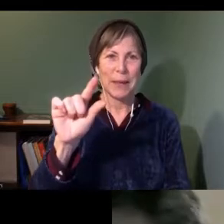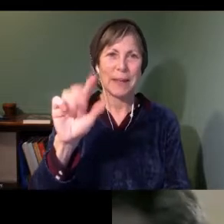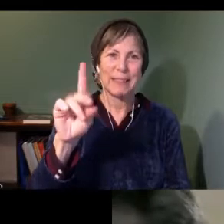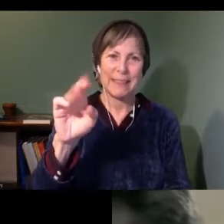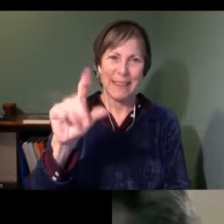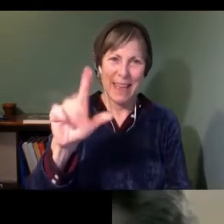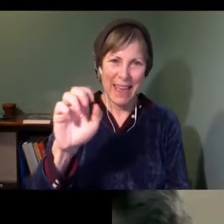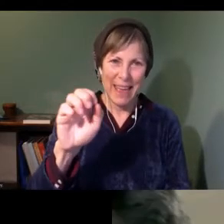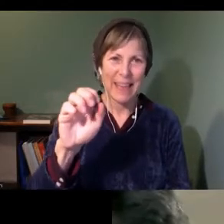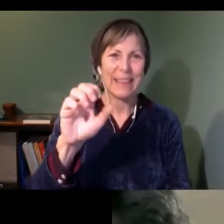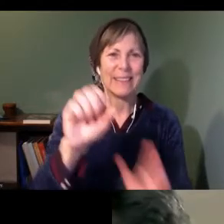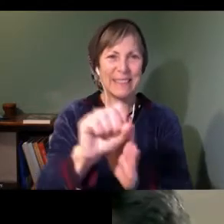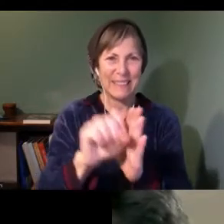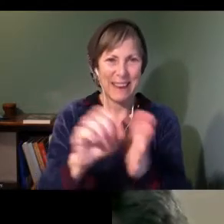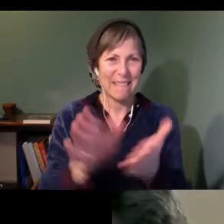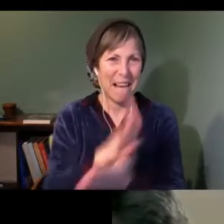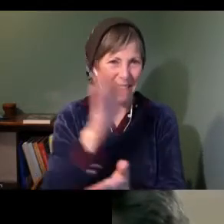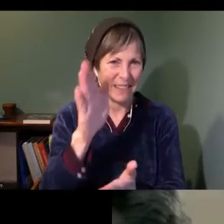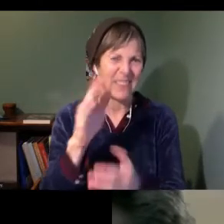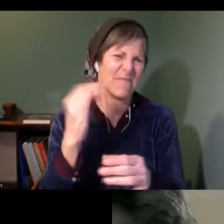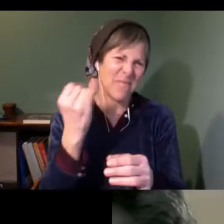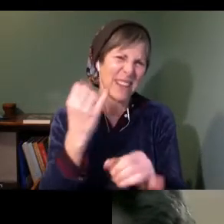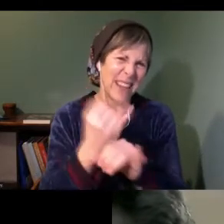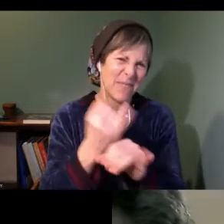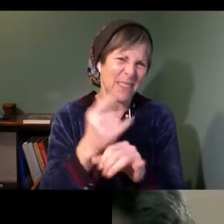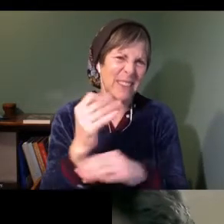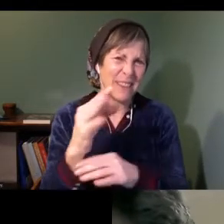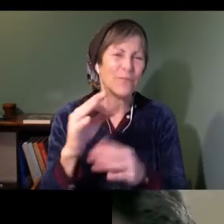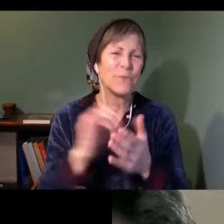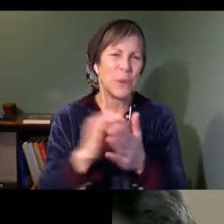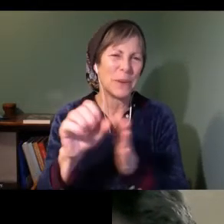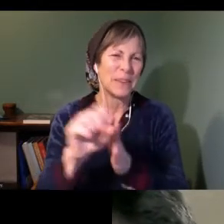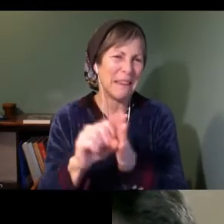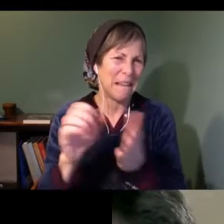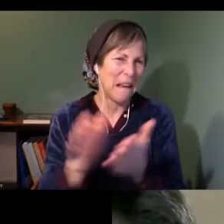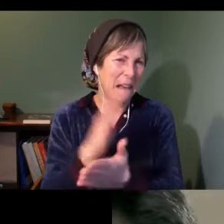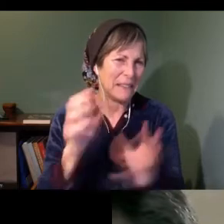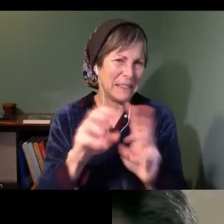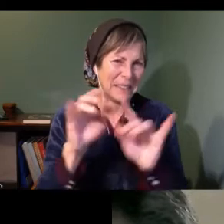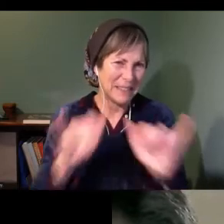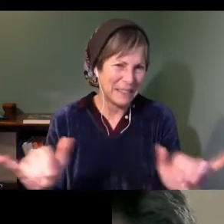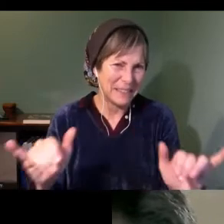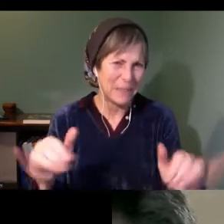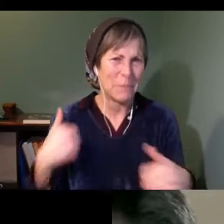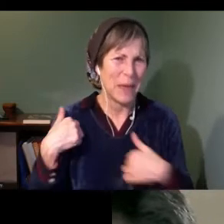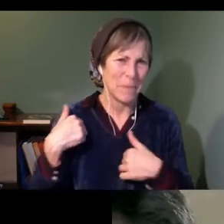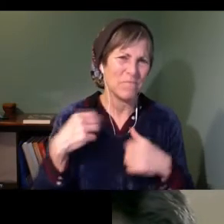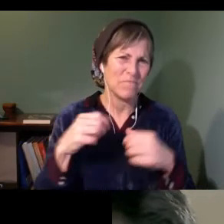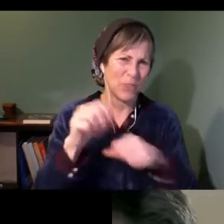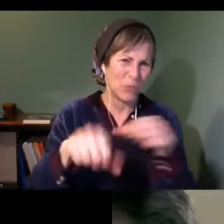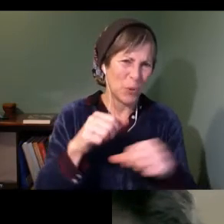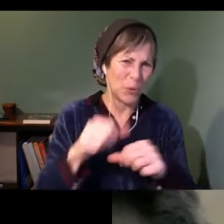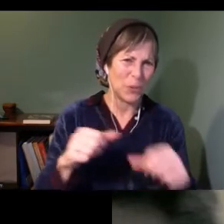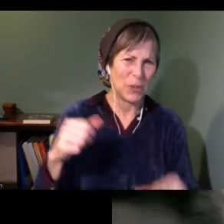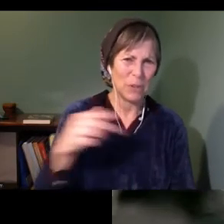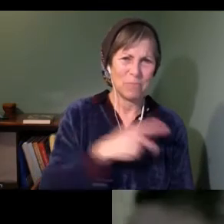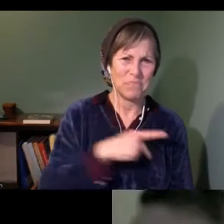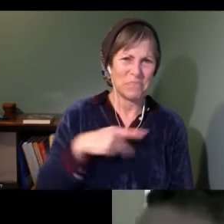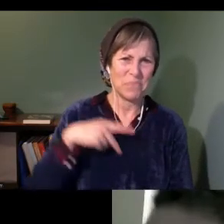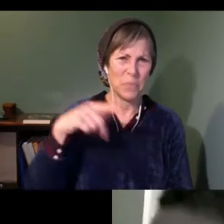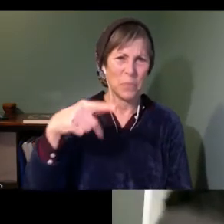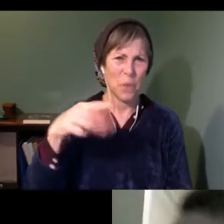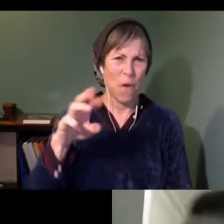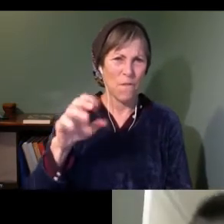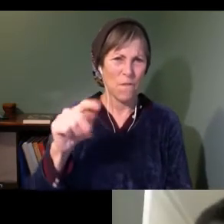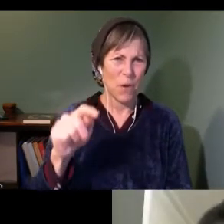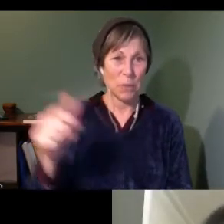University of New York. I'm the Associate Provost here so behind me is a conference table and on the walls are something I'm very proud of are